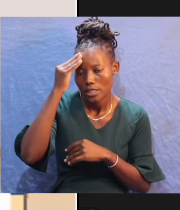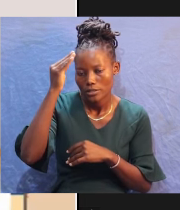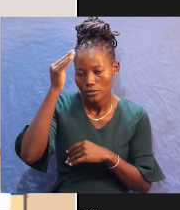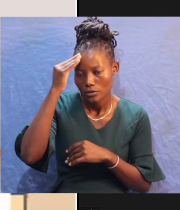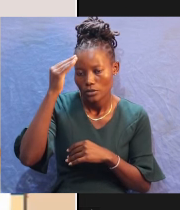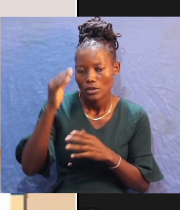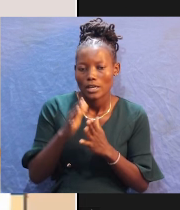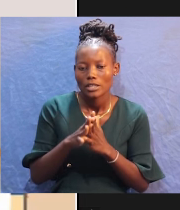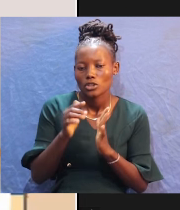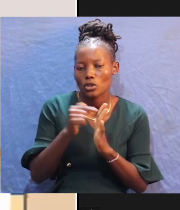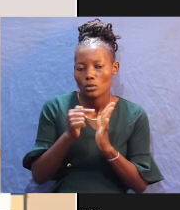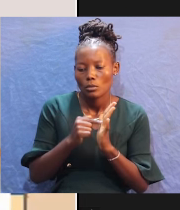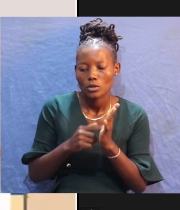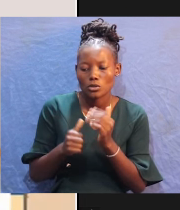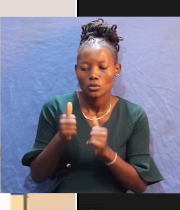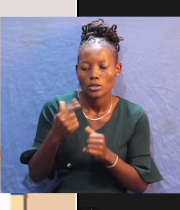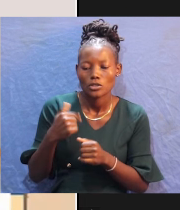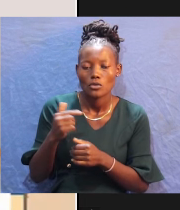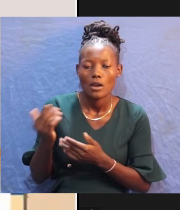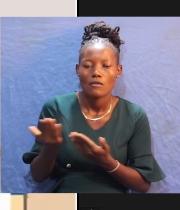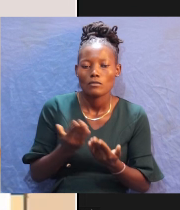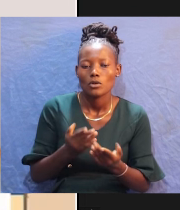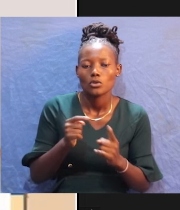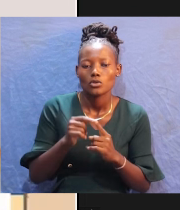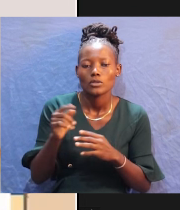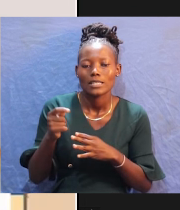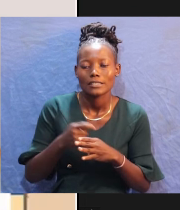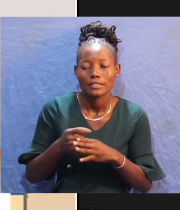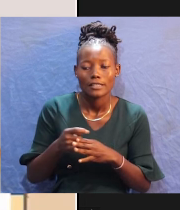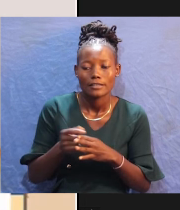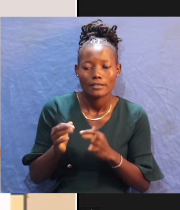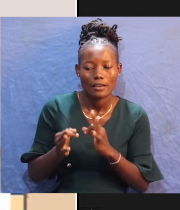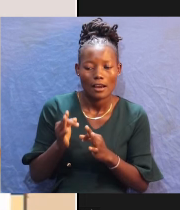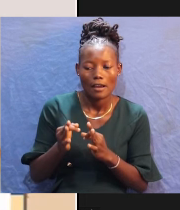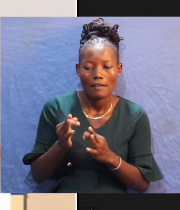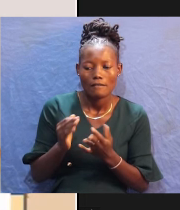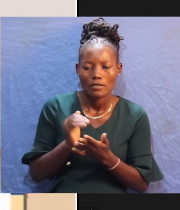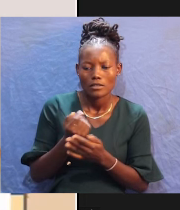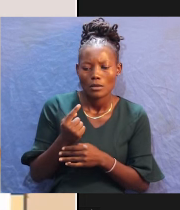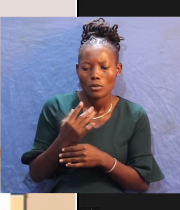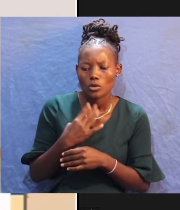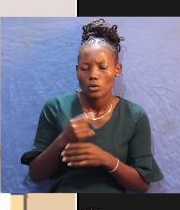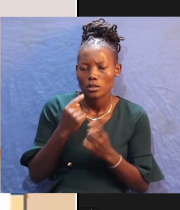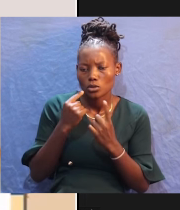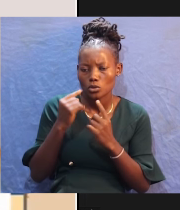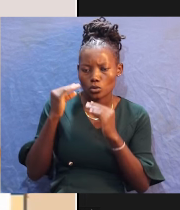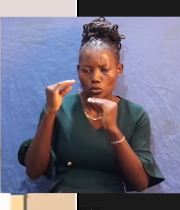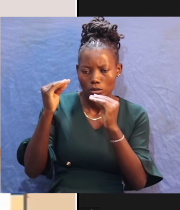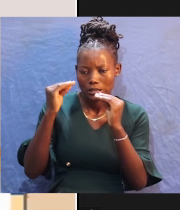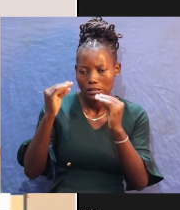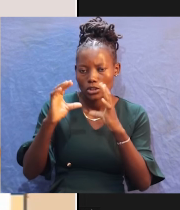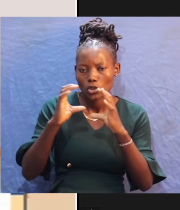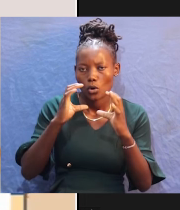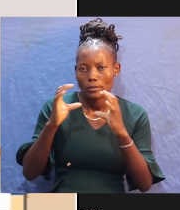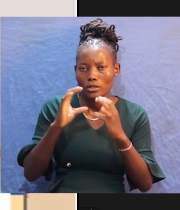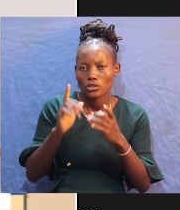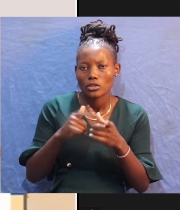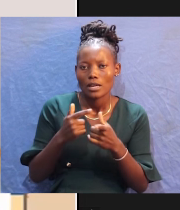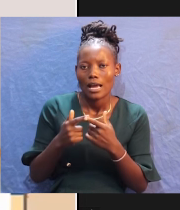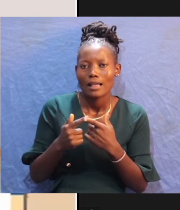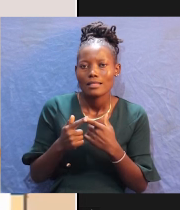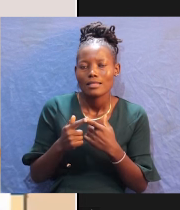verbal communication? What is communication? What is verbal? What is non-verbal communication? So apart from them just noticing what